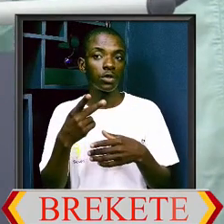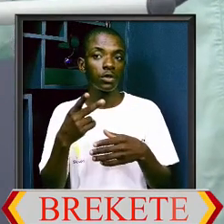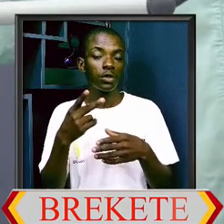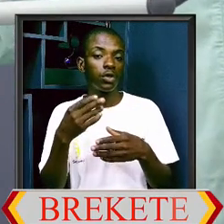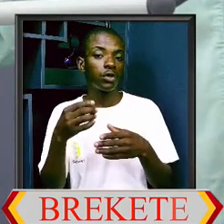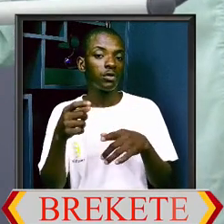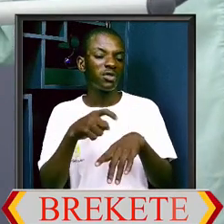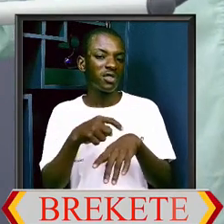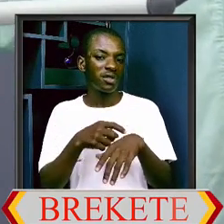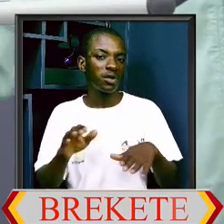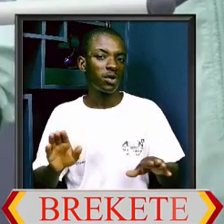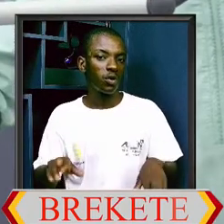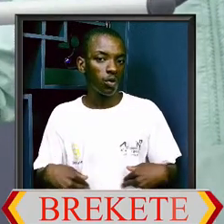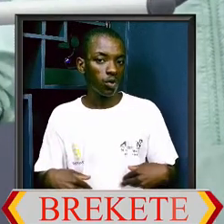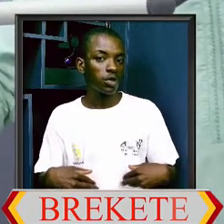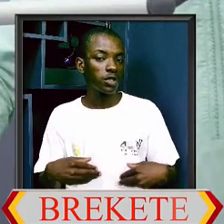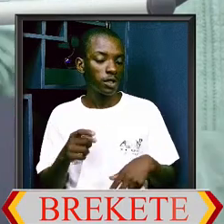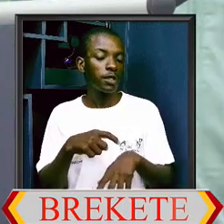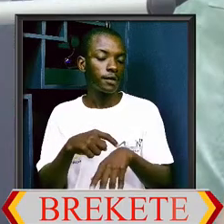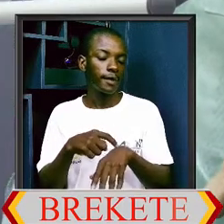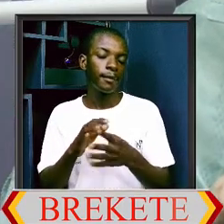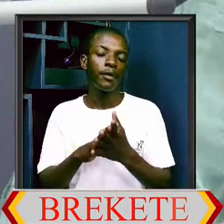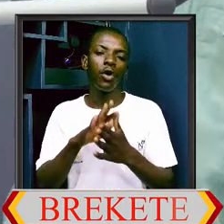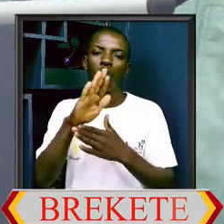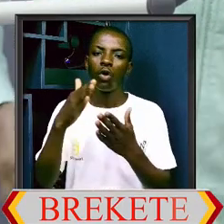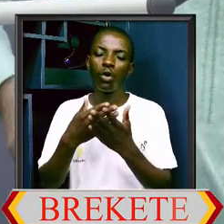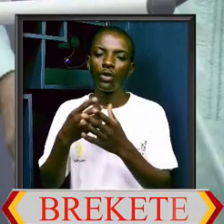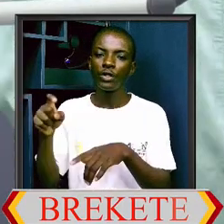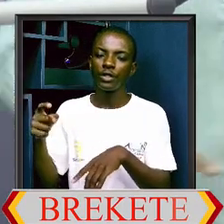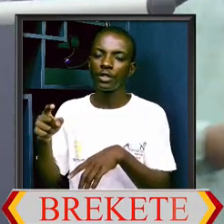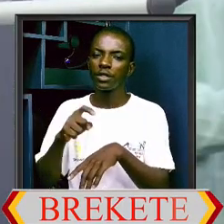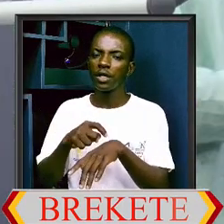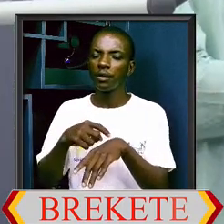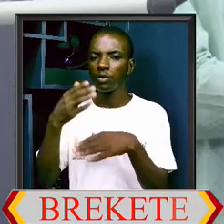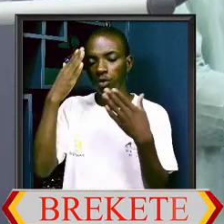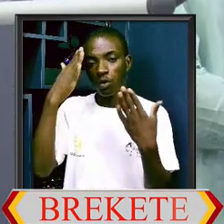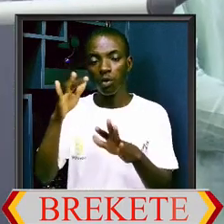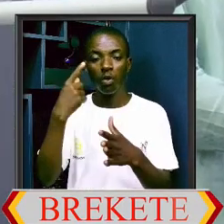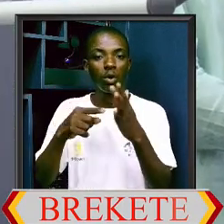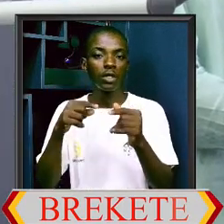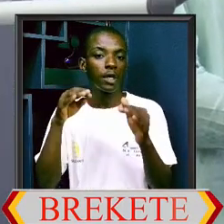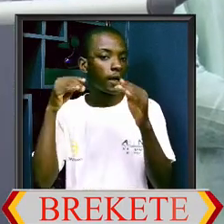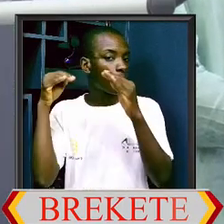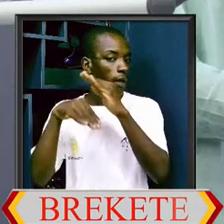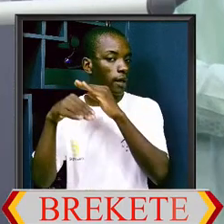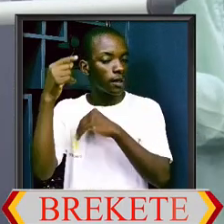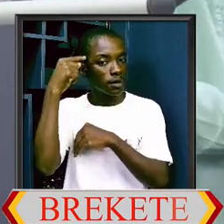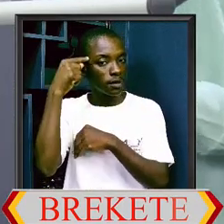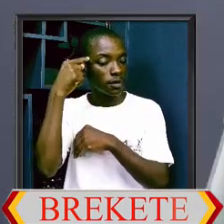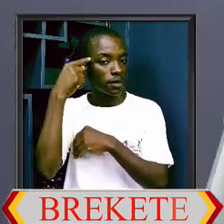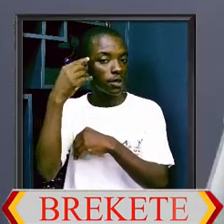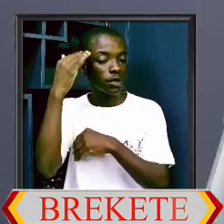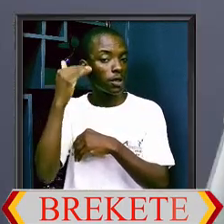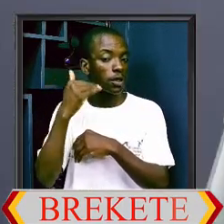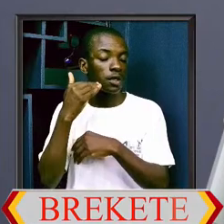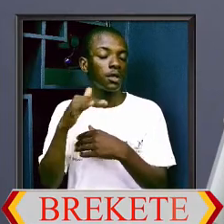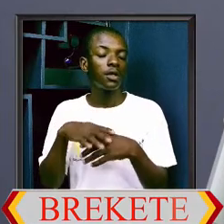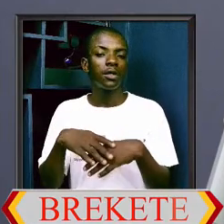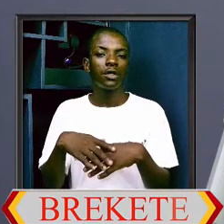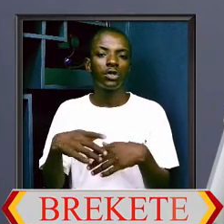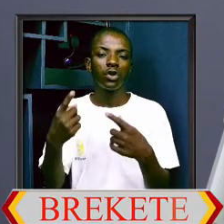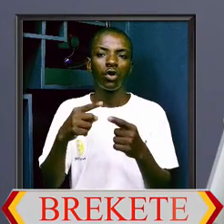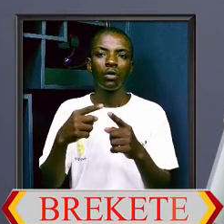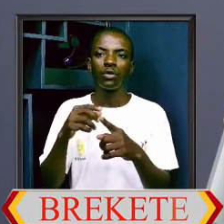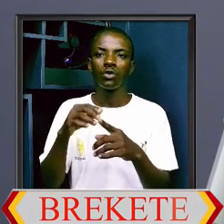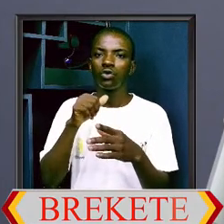during uh holiday so all this time you don't know what enter in head and he come you know